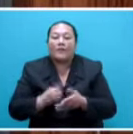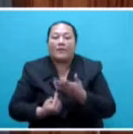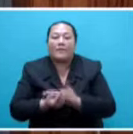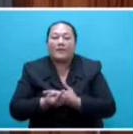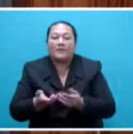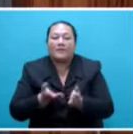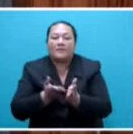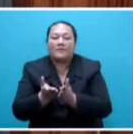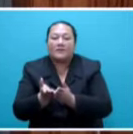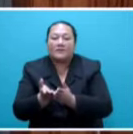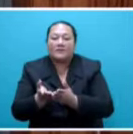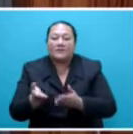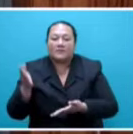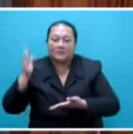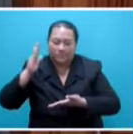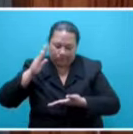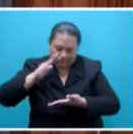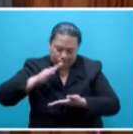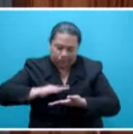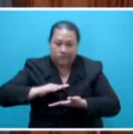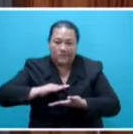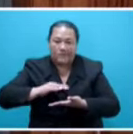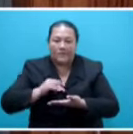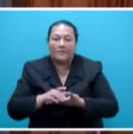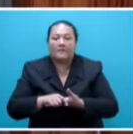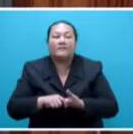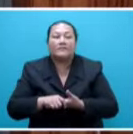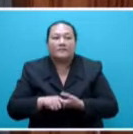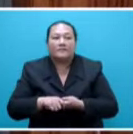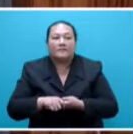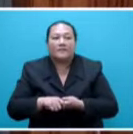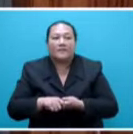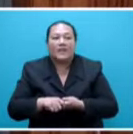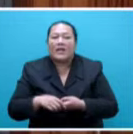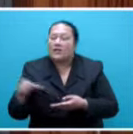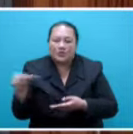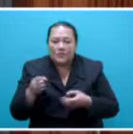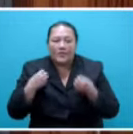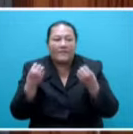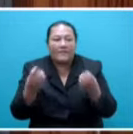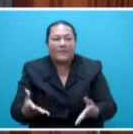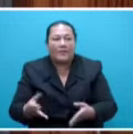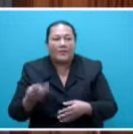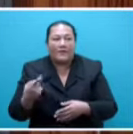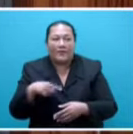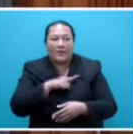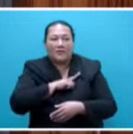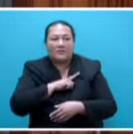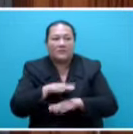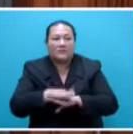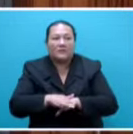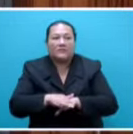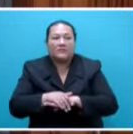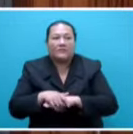freed up by the government to be available for sittings. It is logical. Honourable Attorney General,